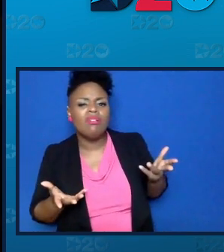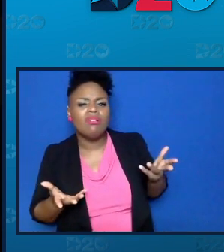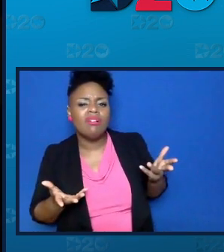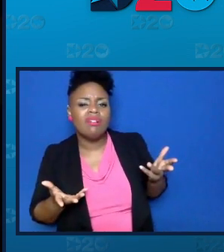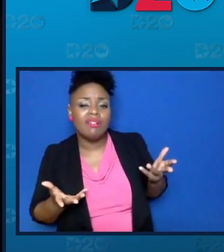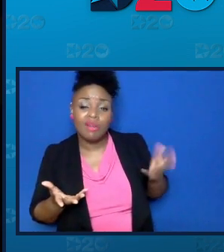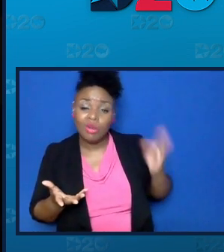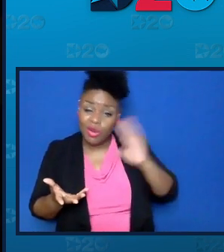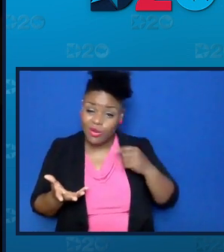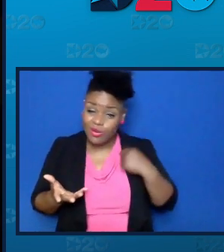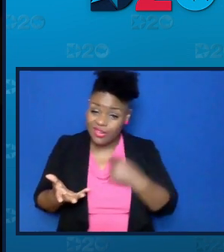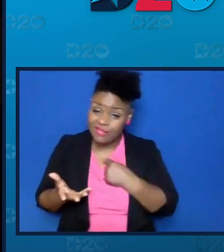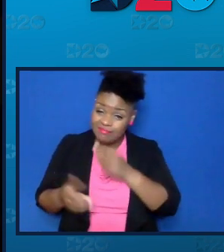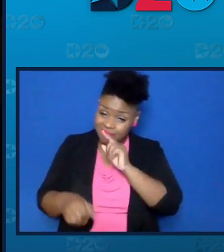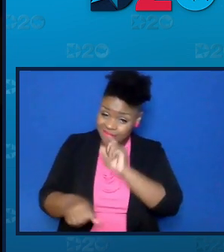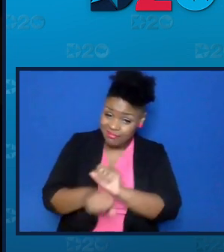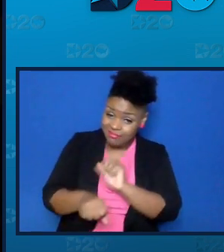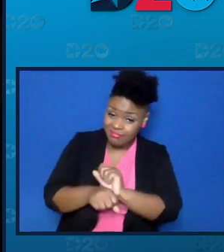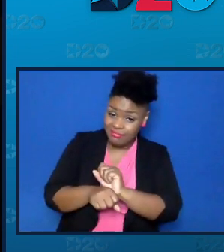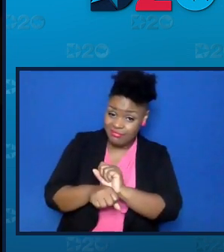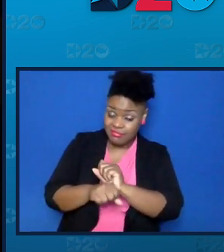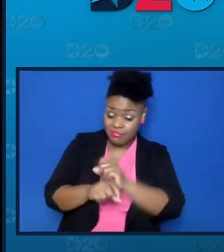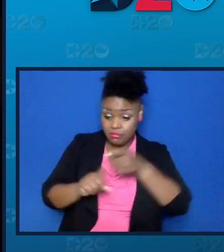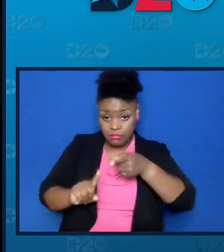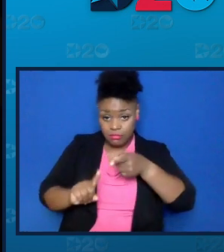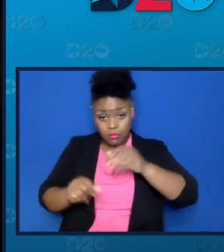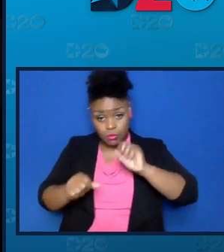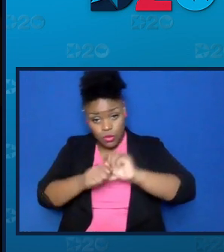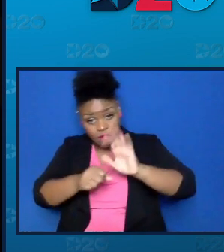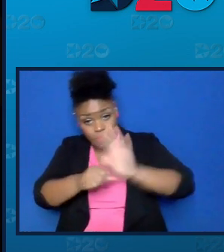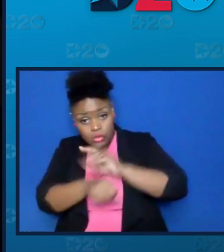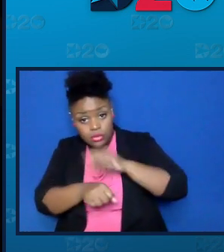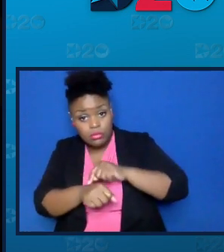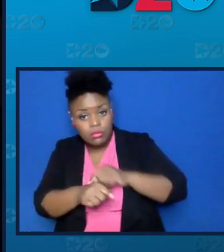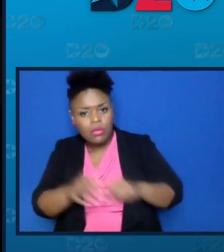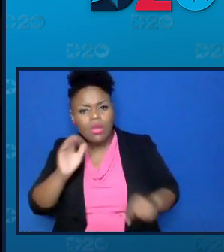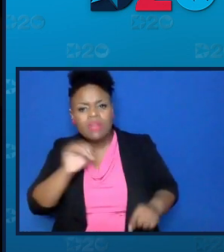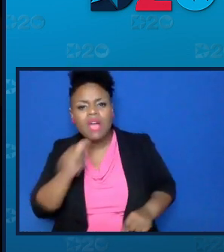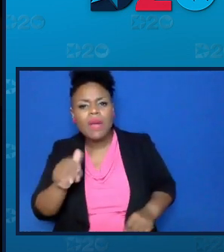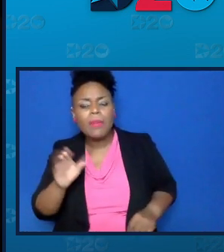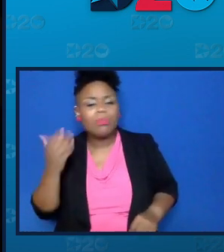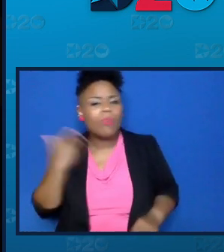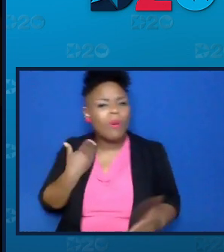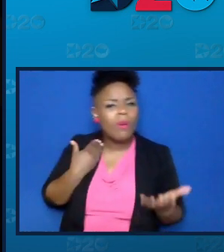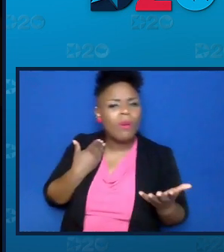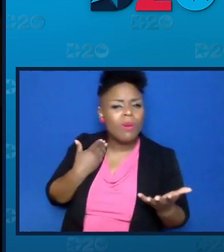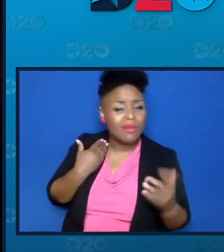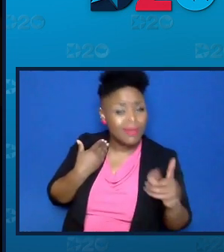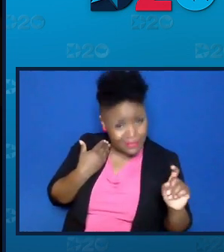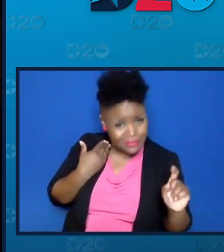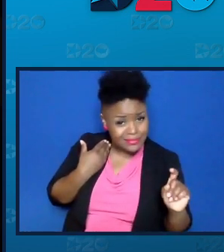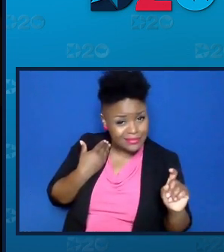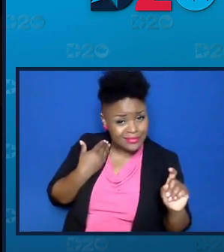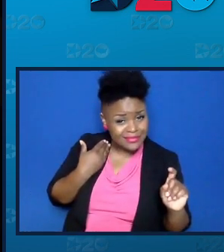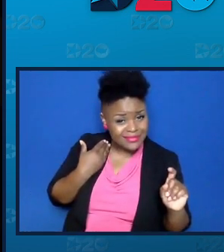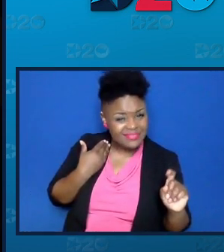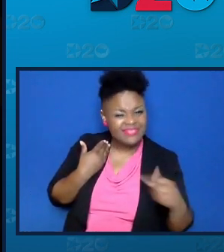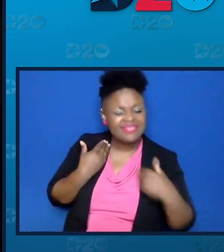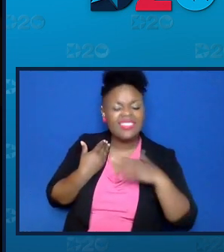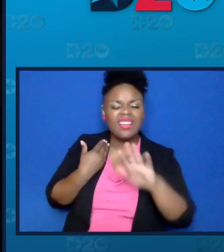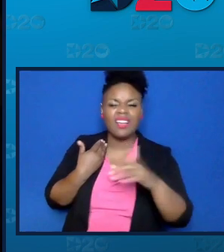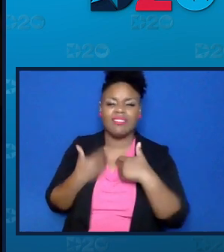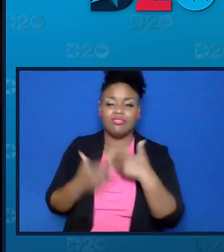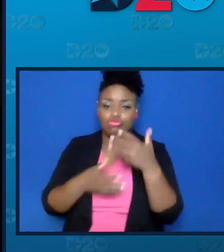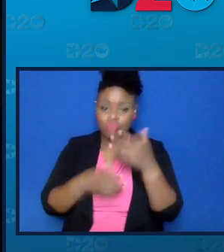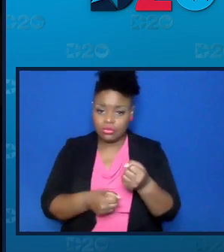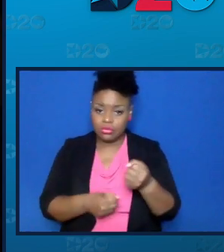live in poverty? I trust Joe Biden and Kamala Harris to guide us toward that better future, because